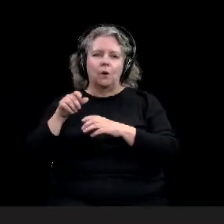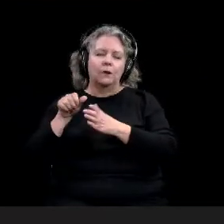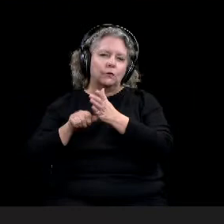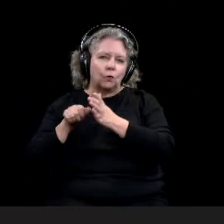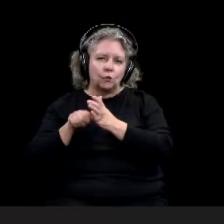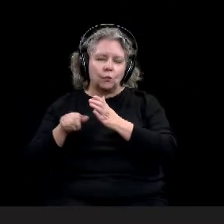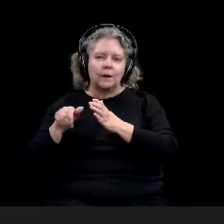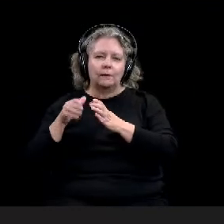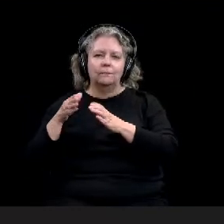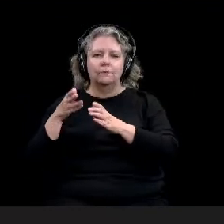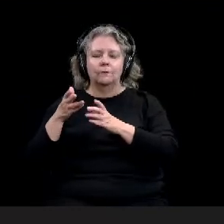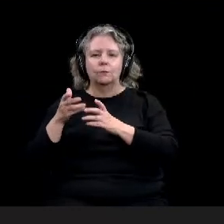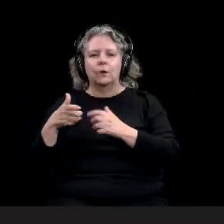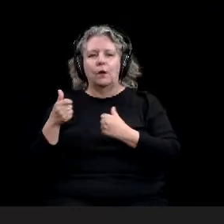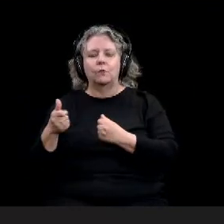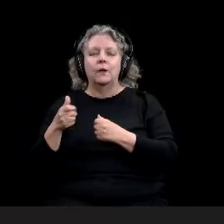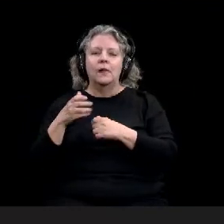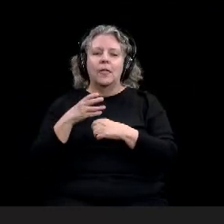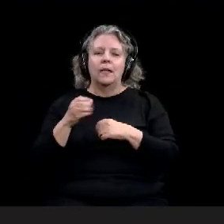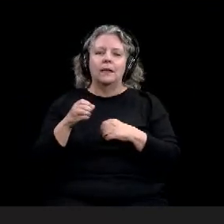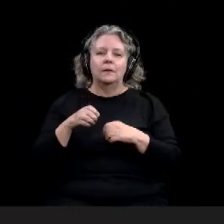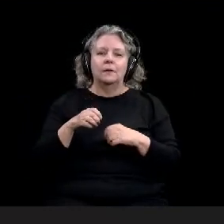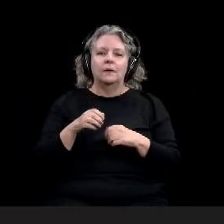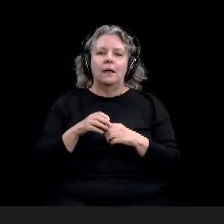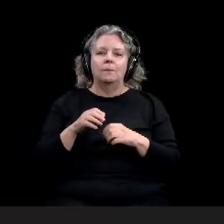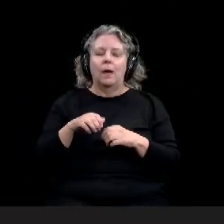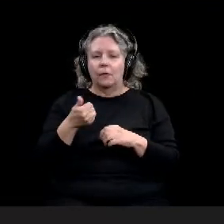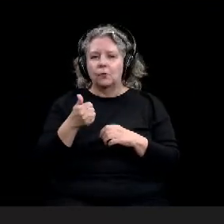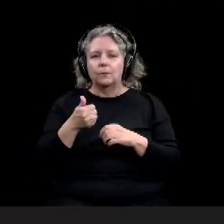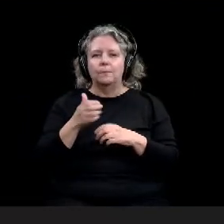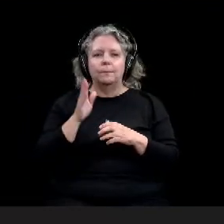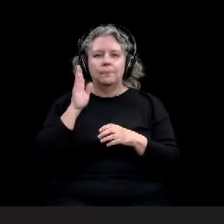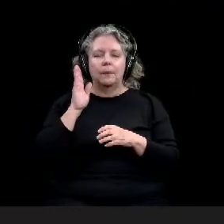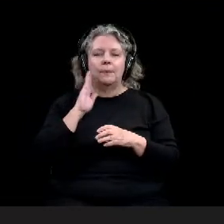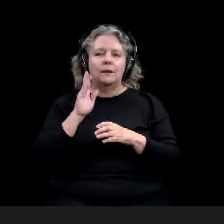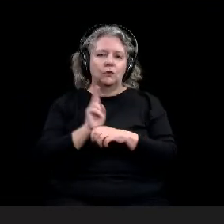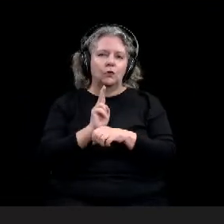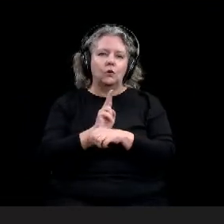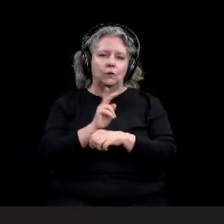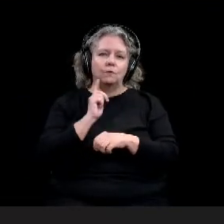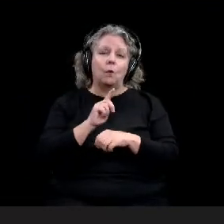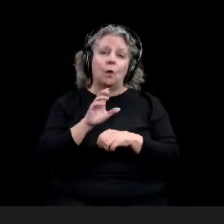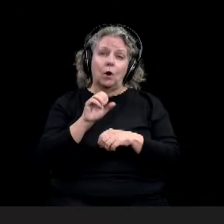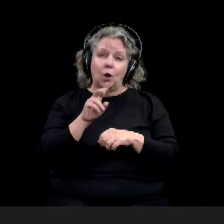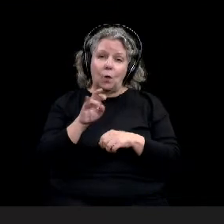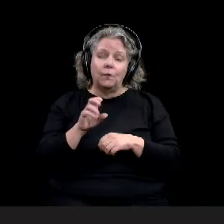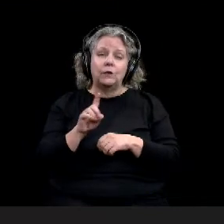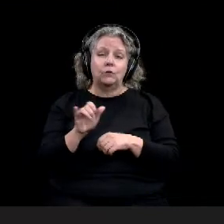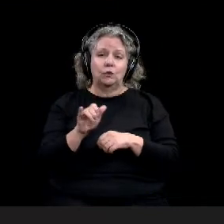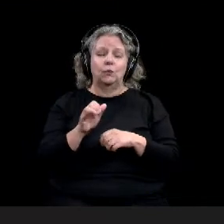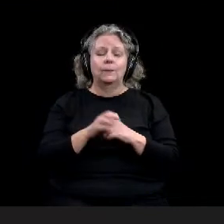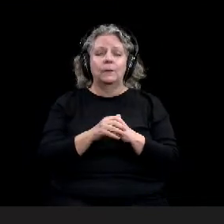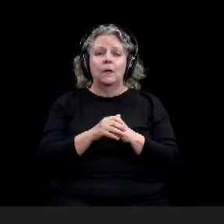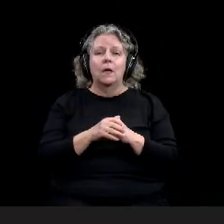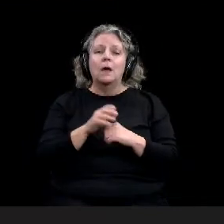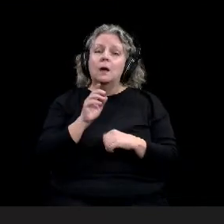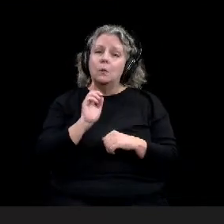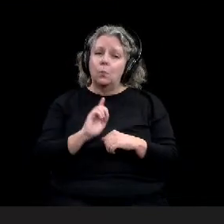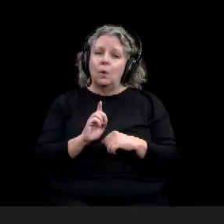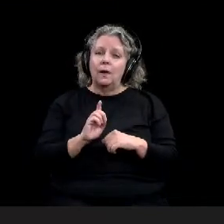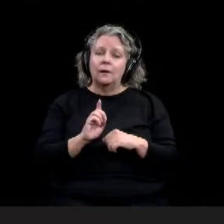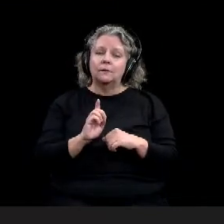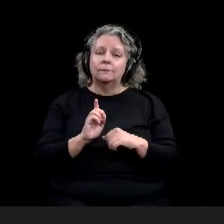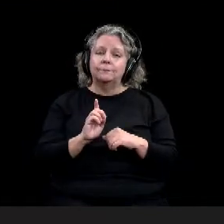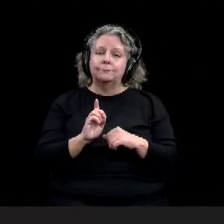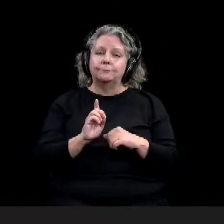COVID. One of our big rate-limiting steps in caring for these patients has been people to take care of them. We've